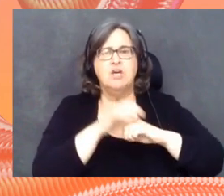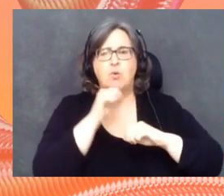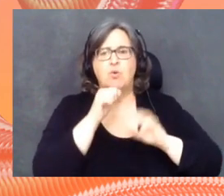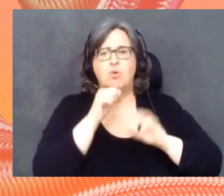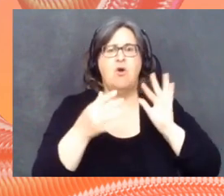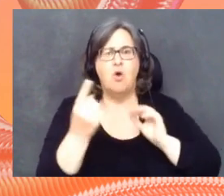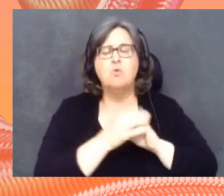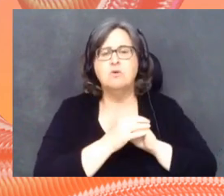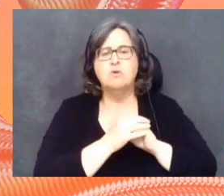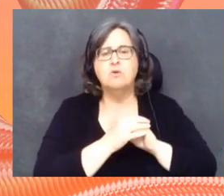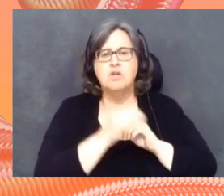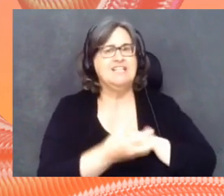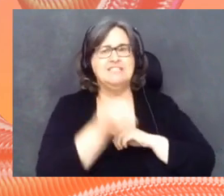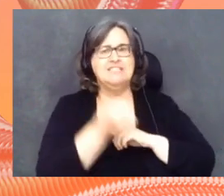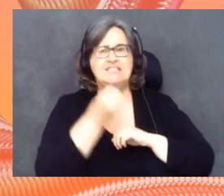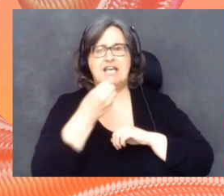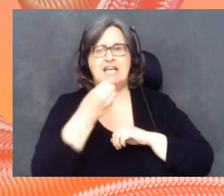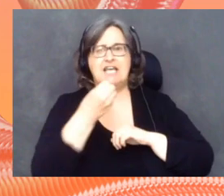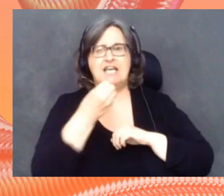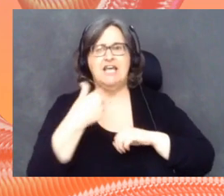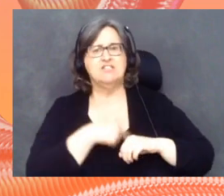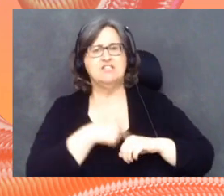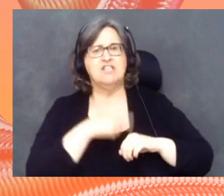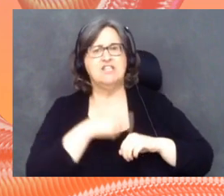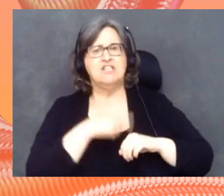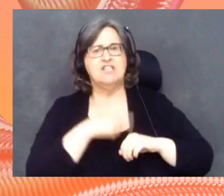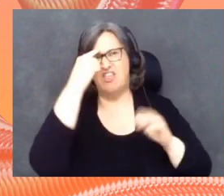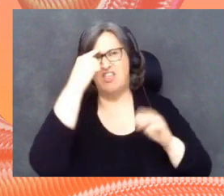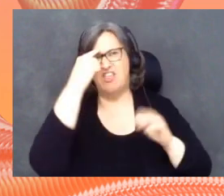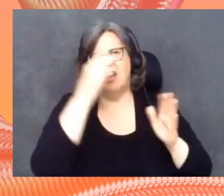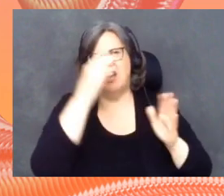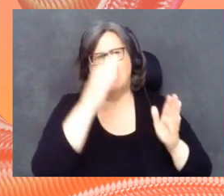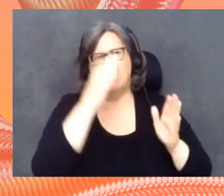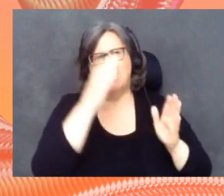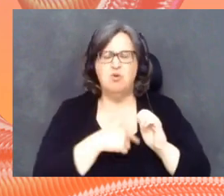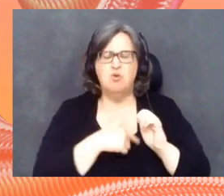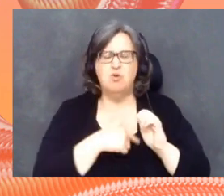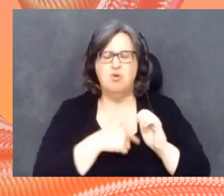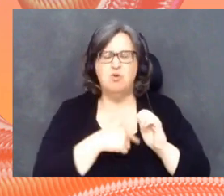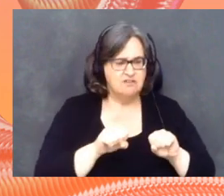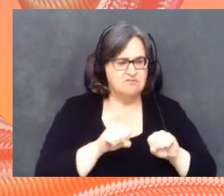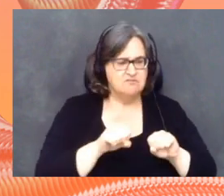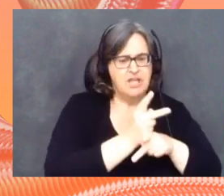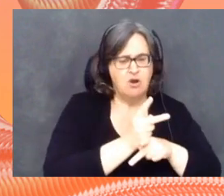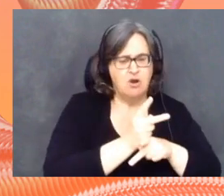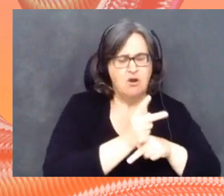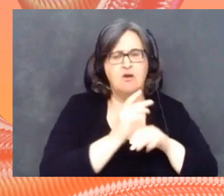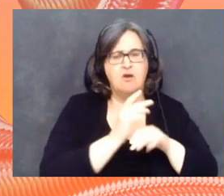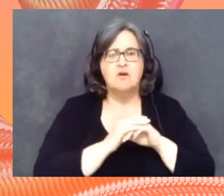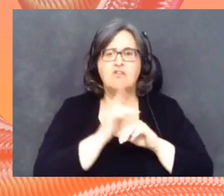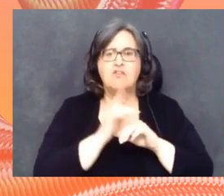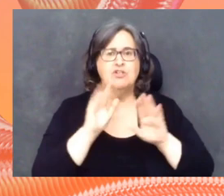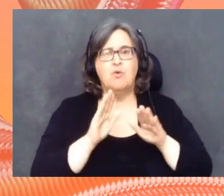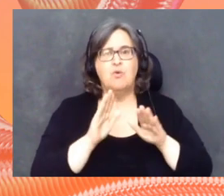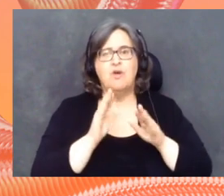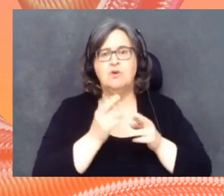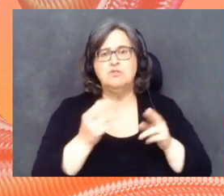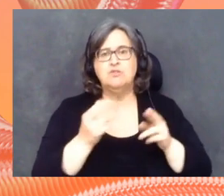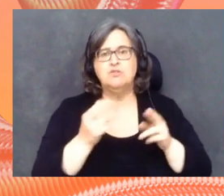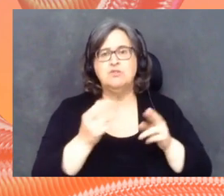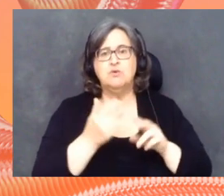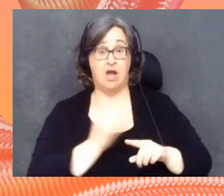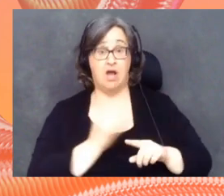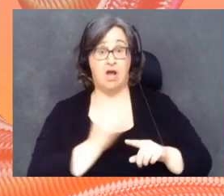it just makes me think strategically, like, how do we systematize care? And there's some great resources from our AMC